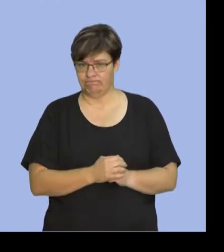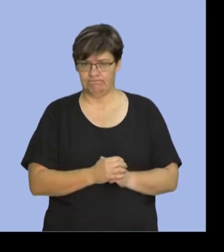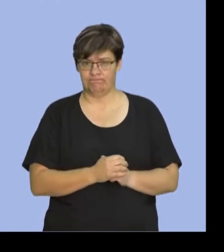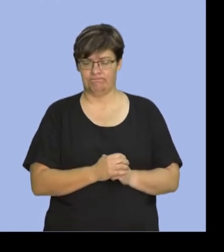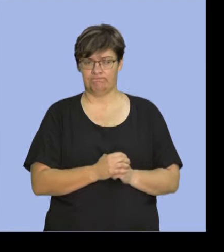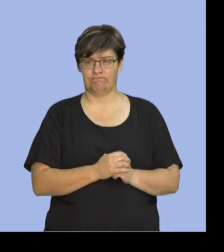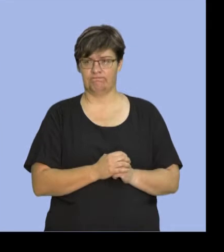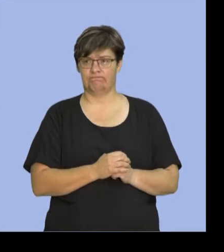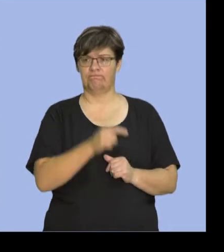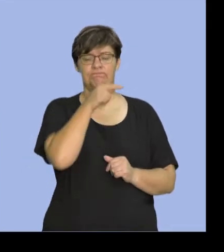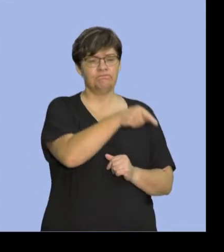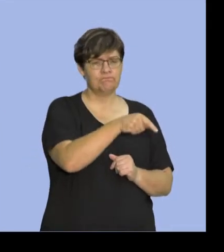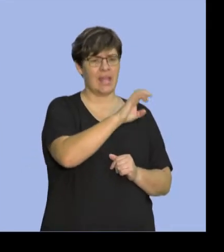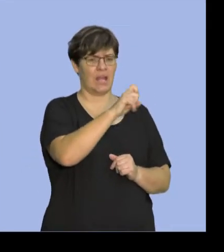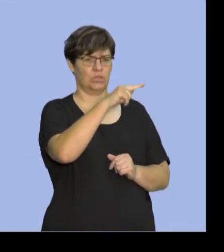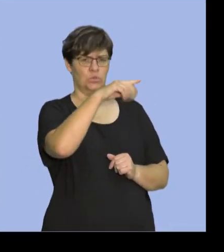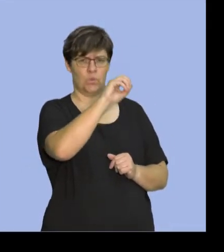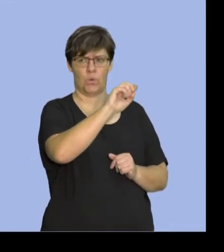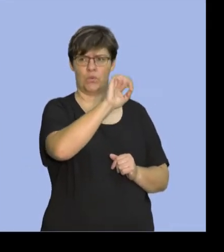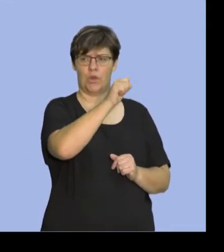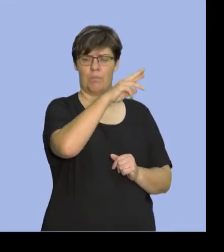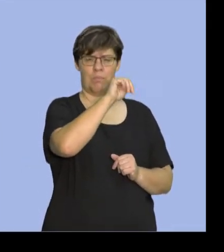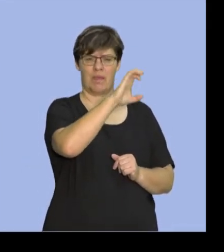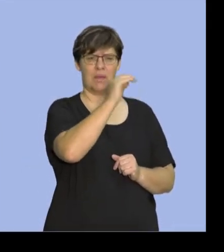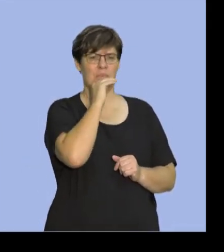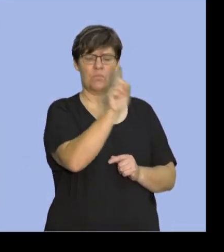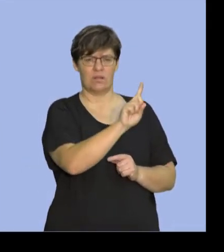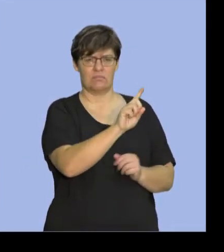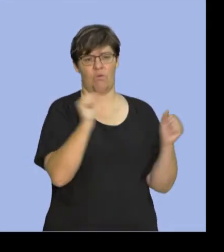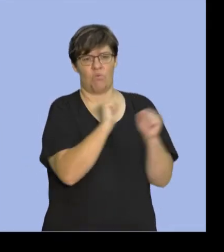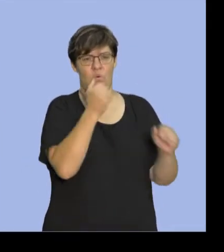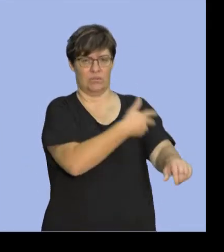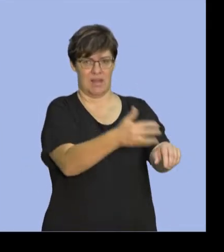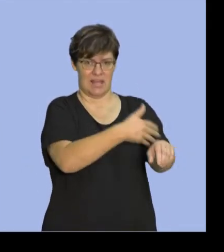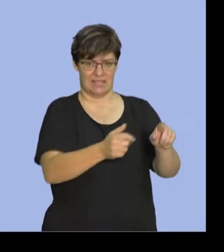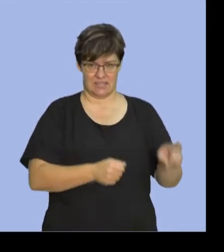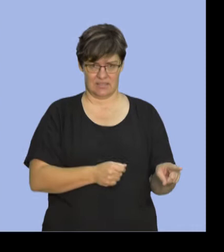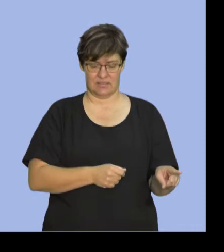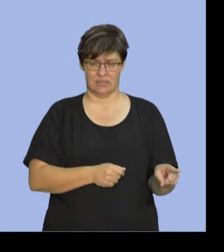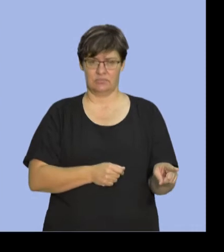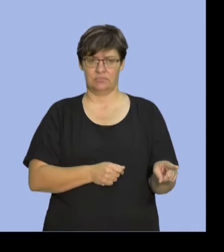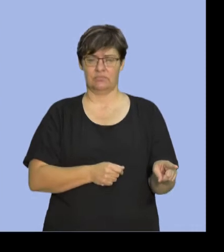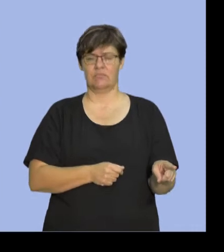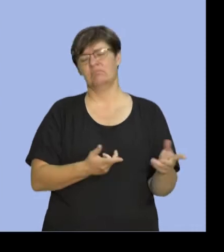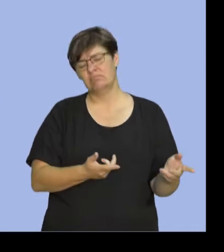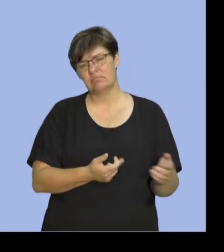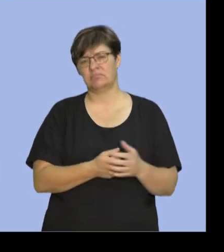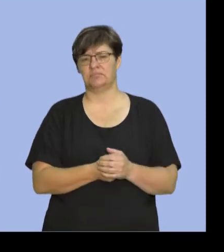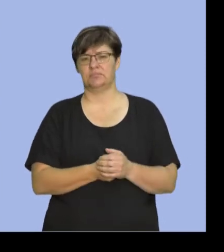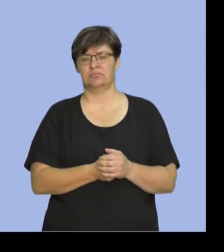what does ectothermic mean? So they are commonly called cold-blooded. It's sometimes referred to